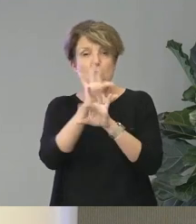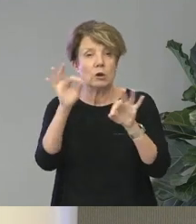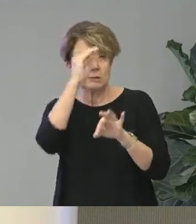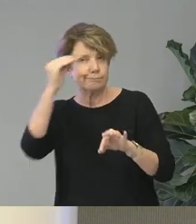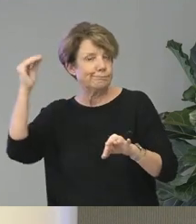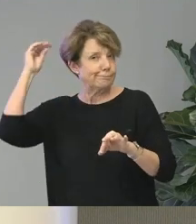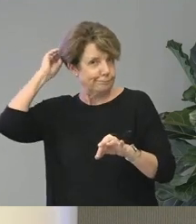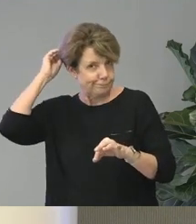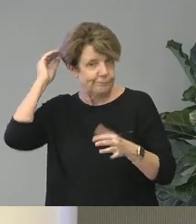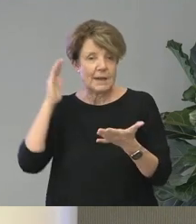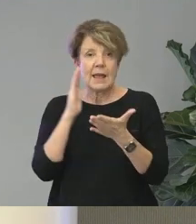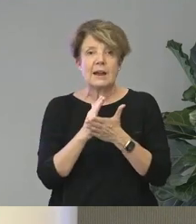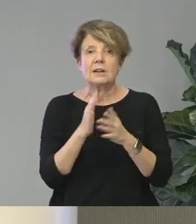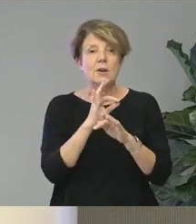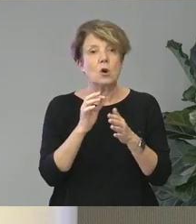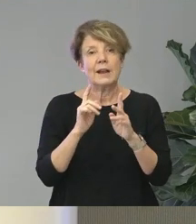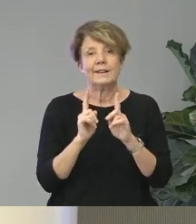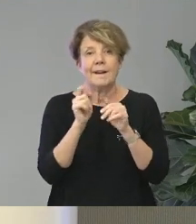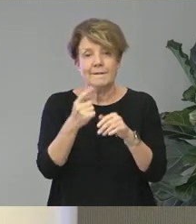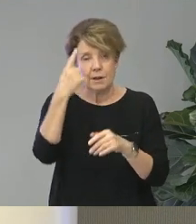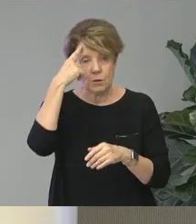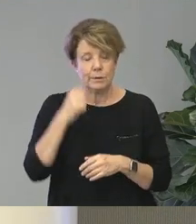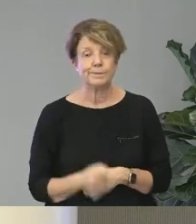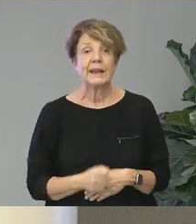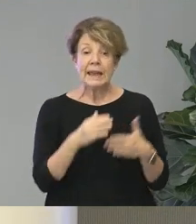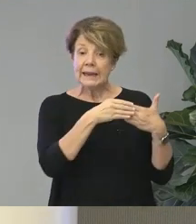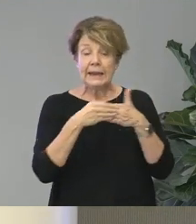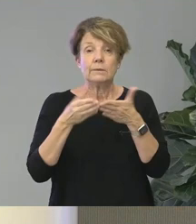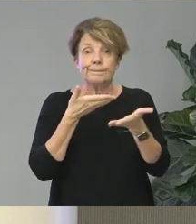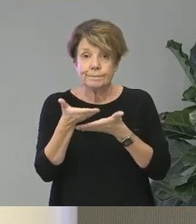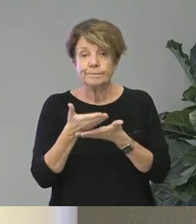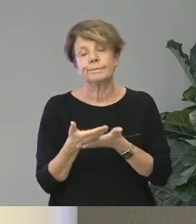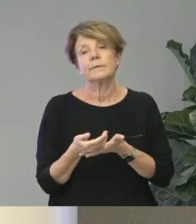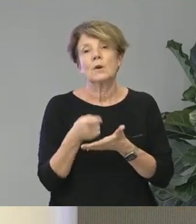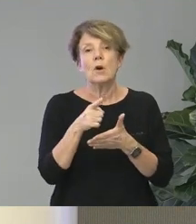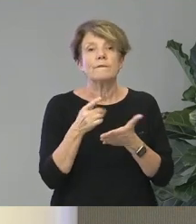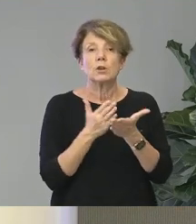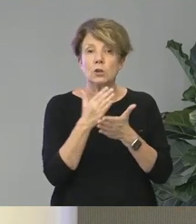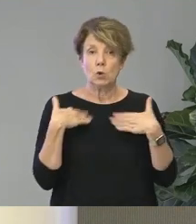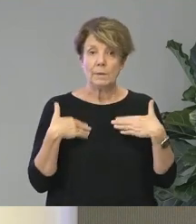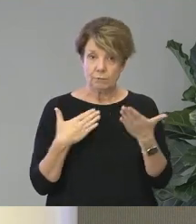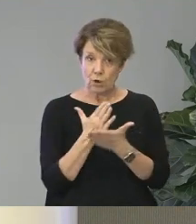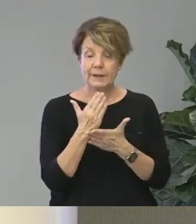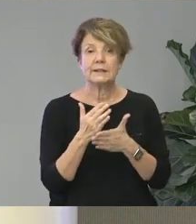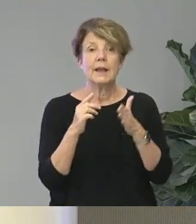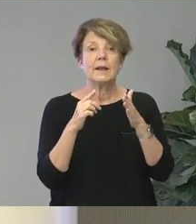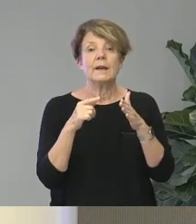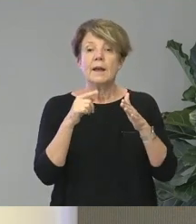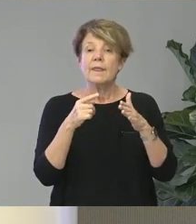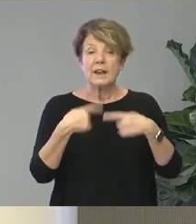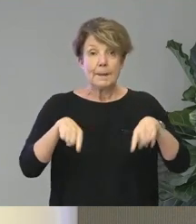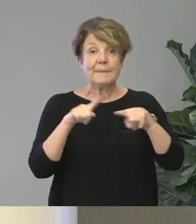In leading this Australian conversation on human rights, the Commission, as Australia's national human